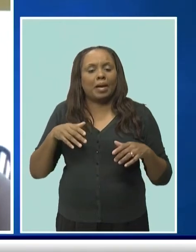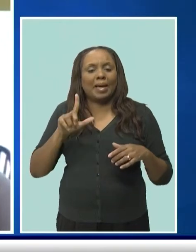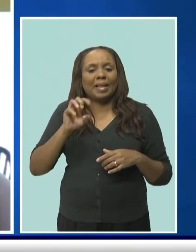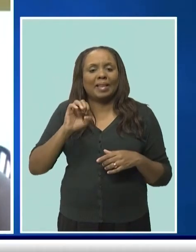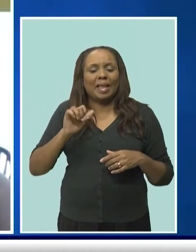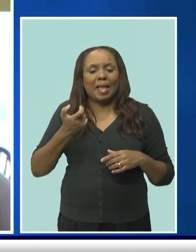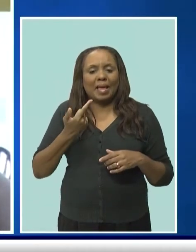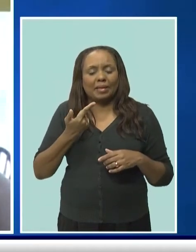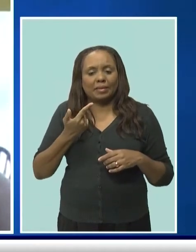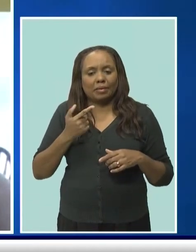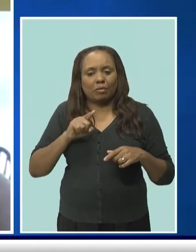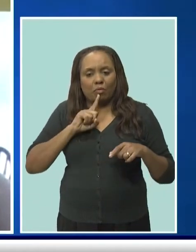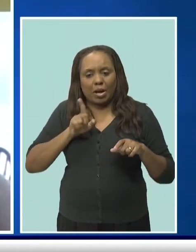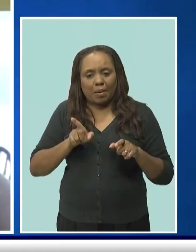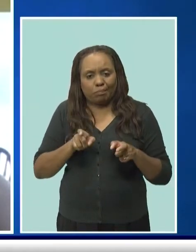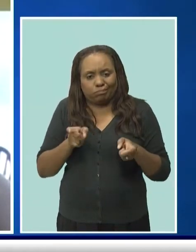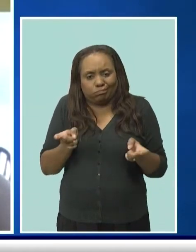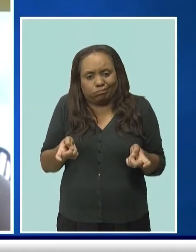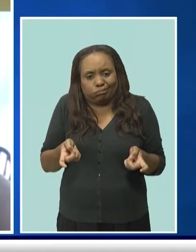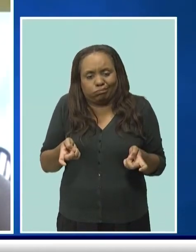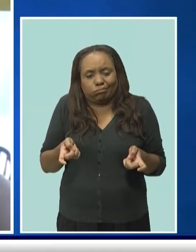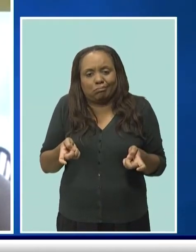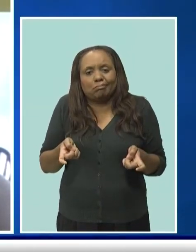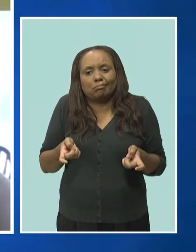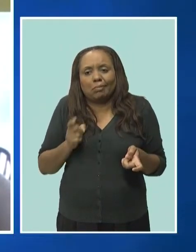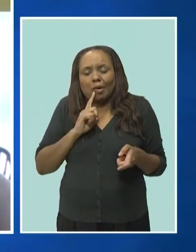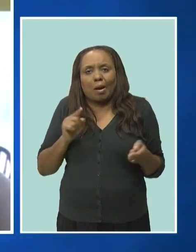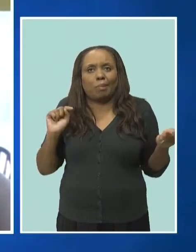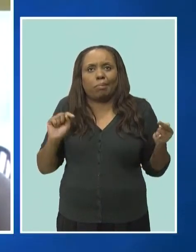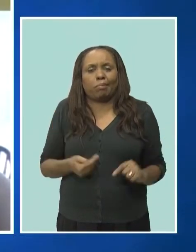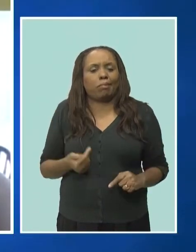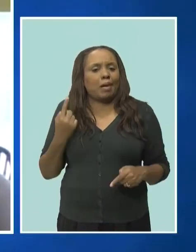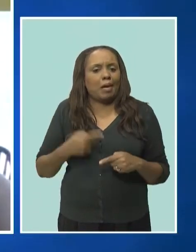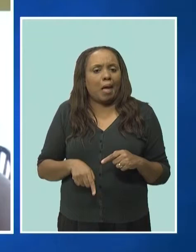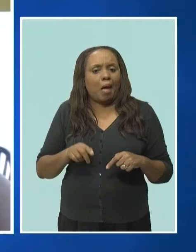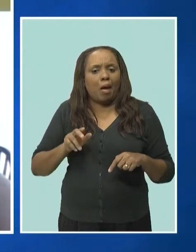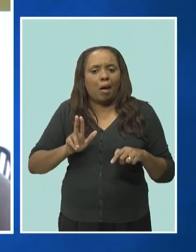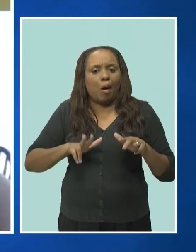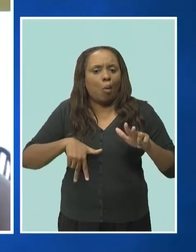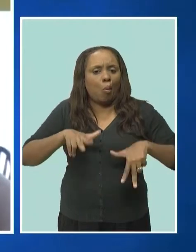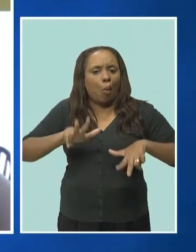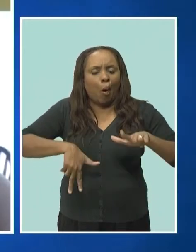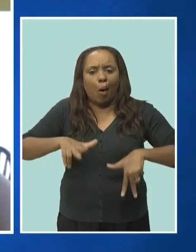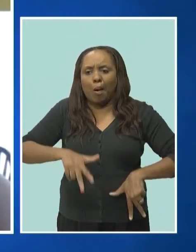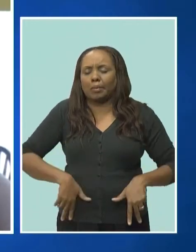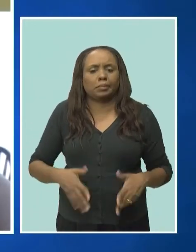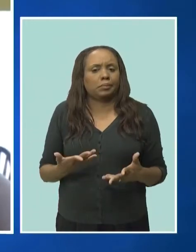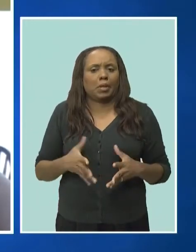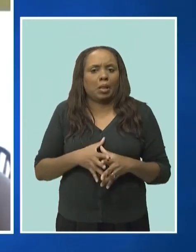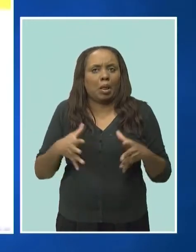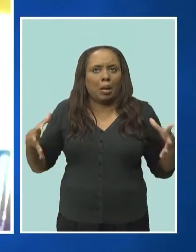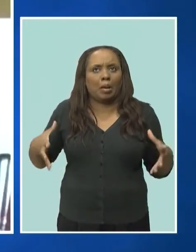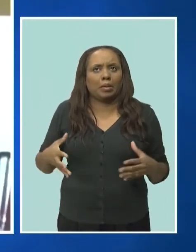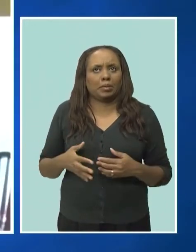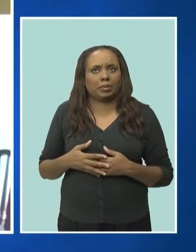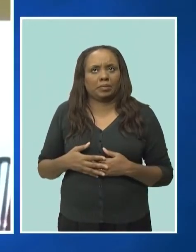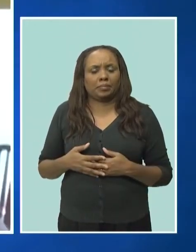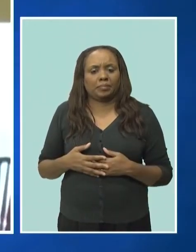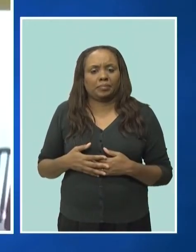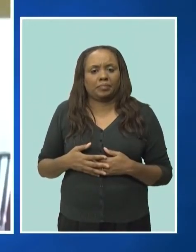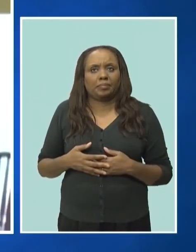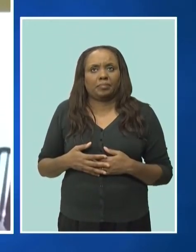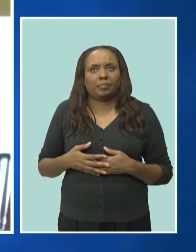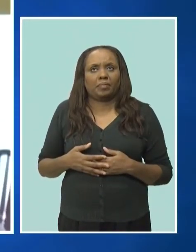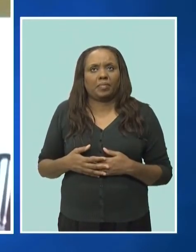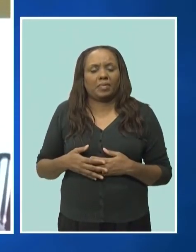pain. So it's like I can't do a lot of walking and a lot of far walking and stuff like that. Just get up every day with